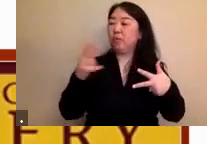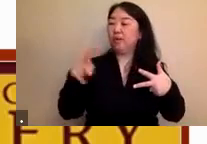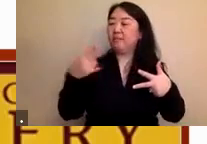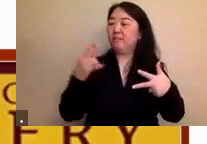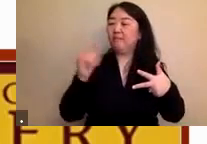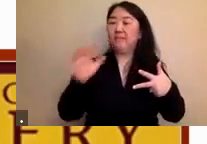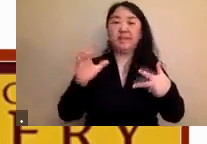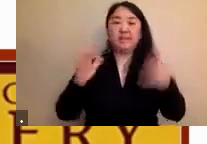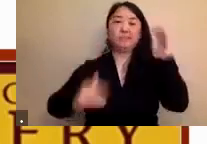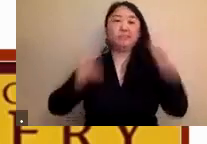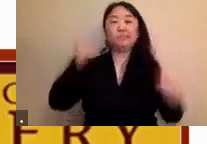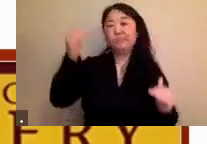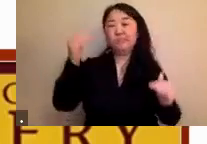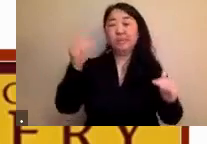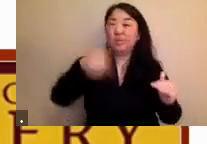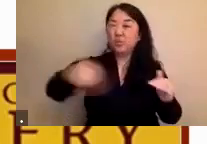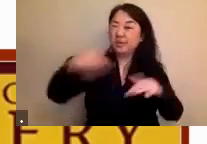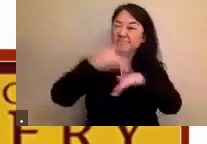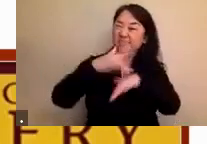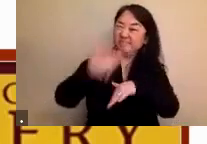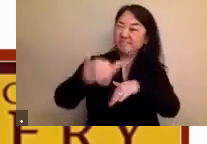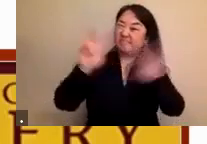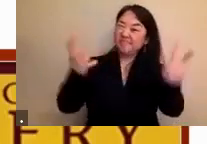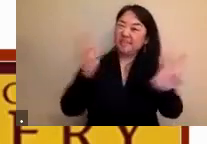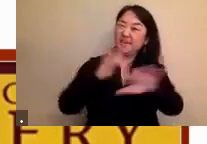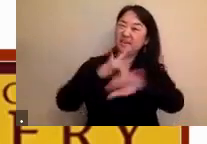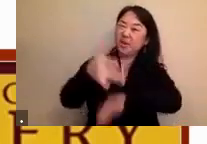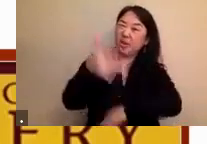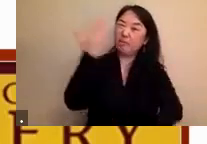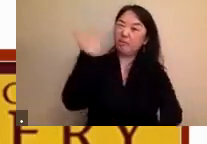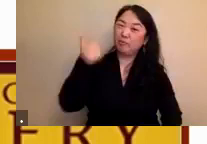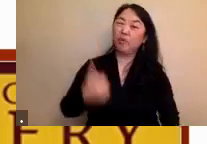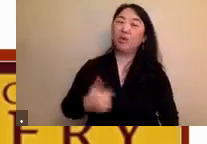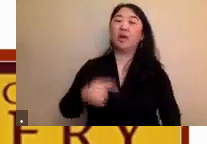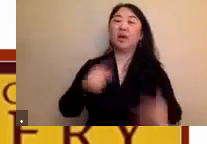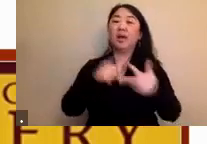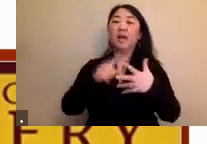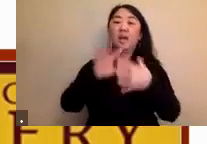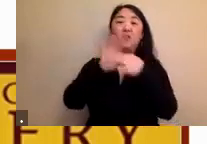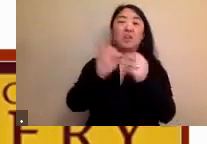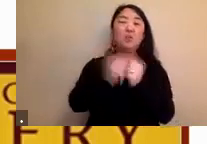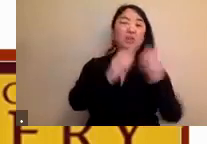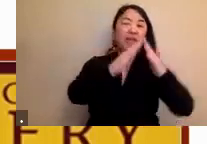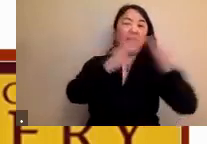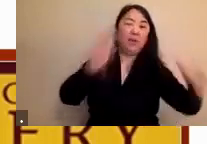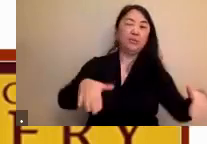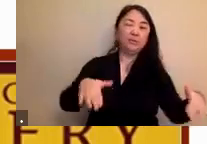earlier, with regards to, two areas: housing,